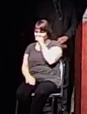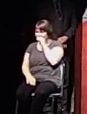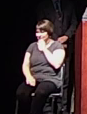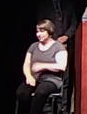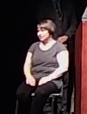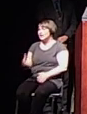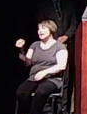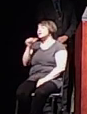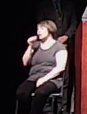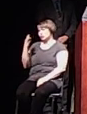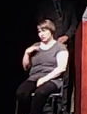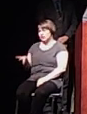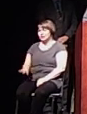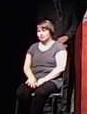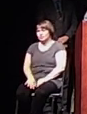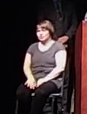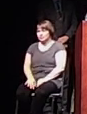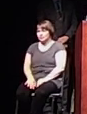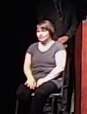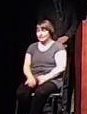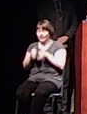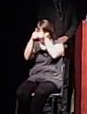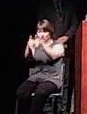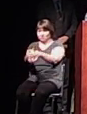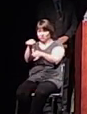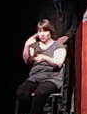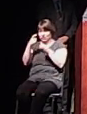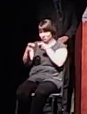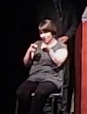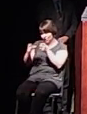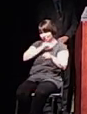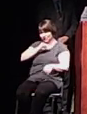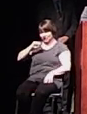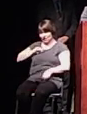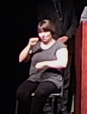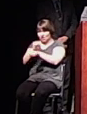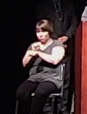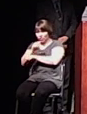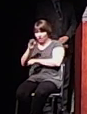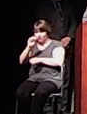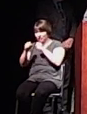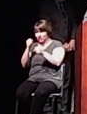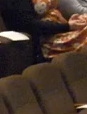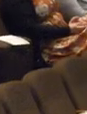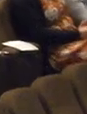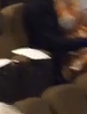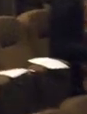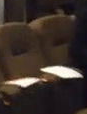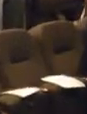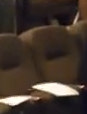and non-credit. The recipient of the Management Senate Employee of the Year Award is Mia